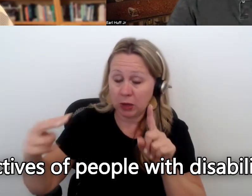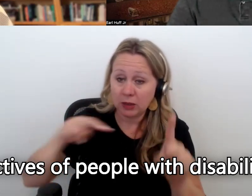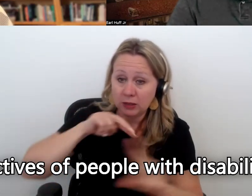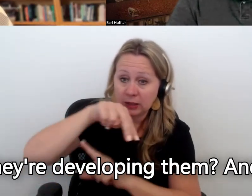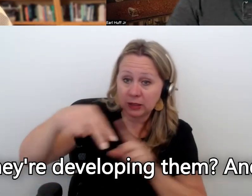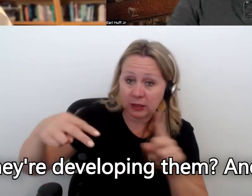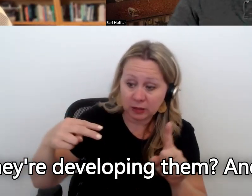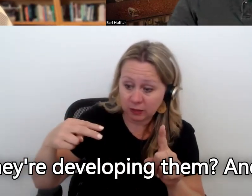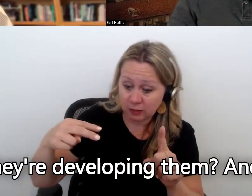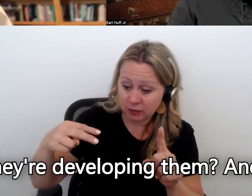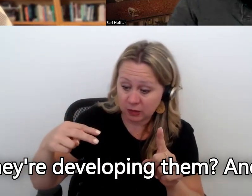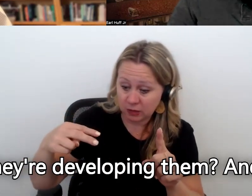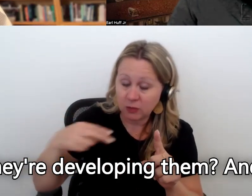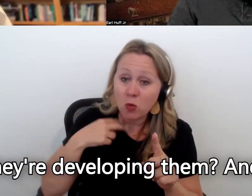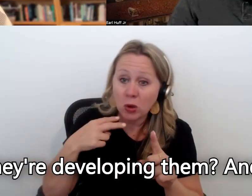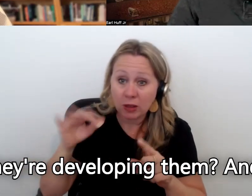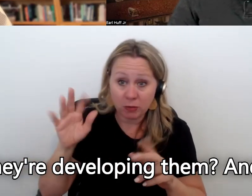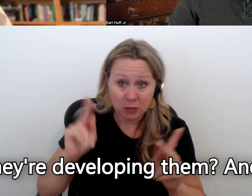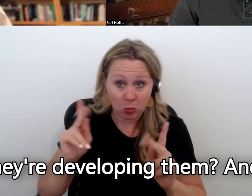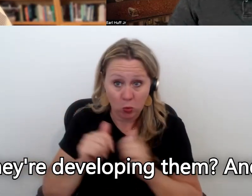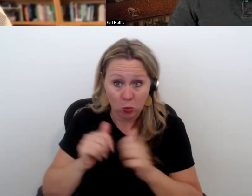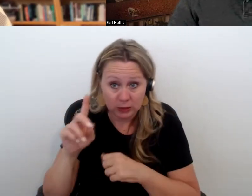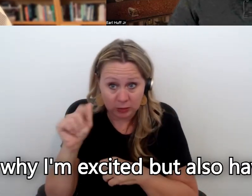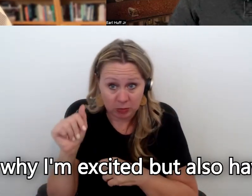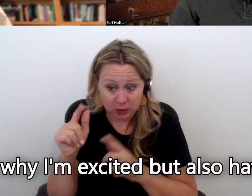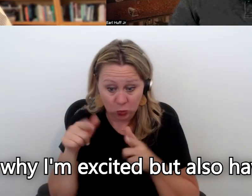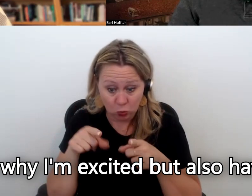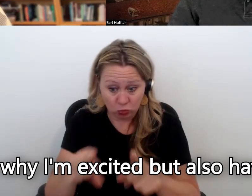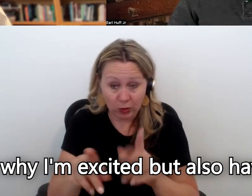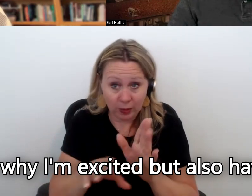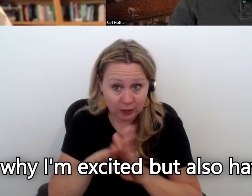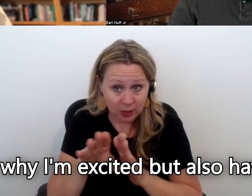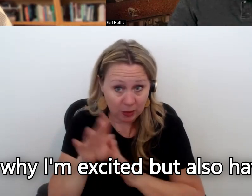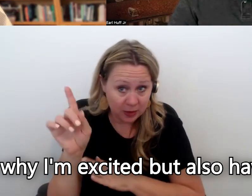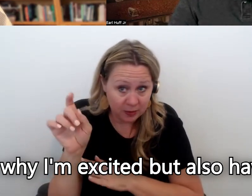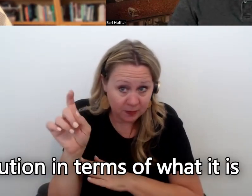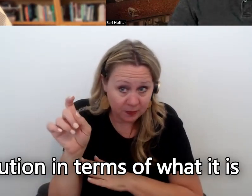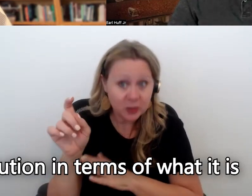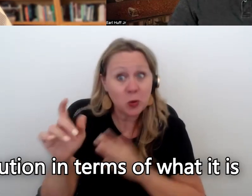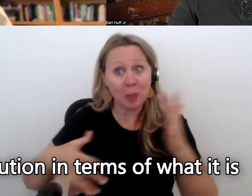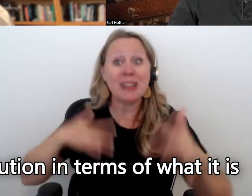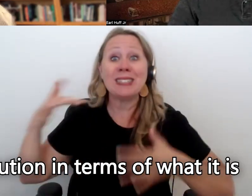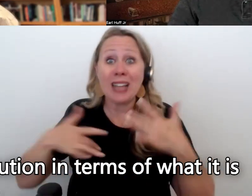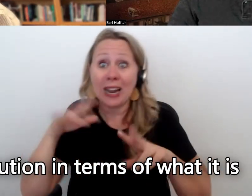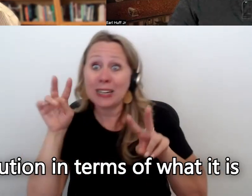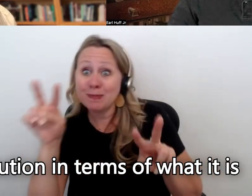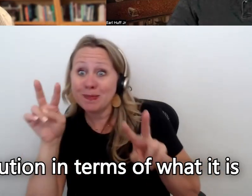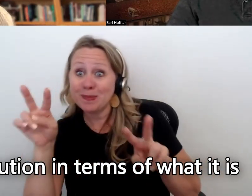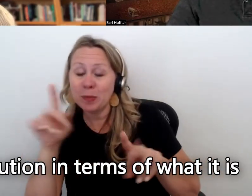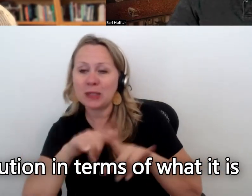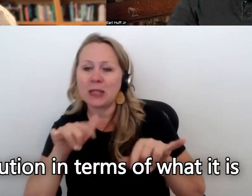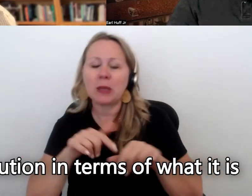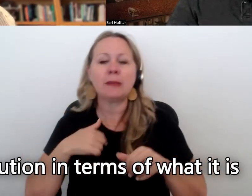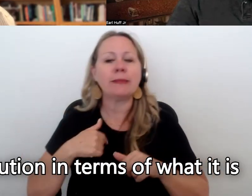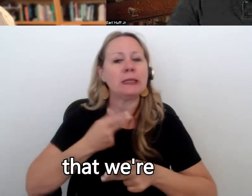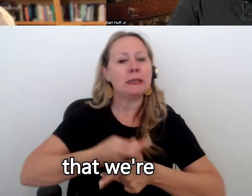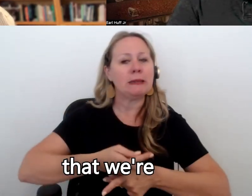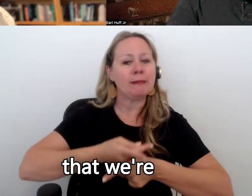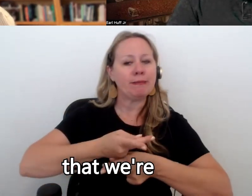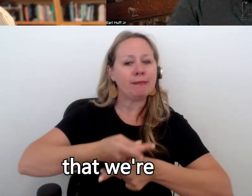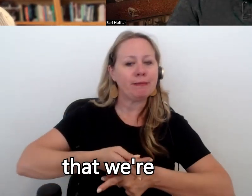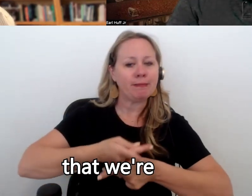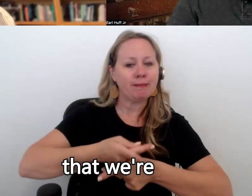with disabilities when they're developing them? And so that's why I'm excited, but also have caution in terms of what it